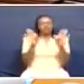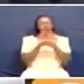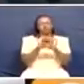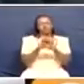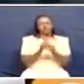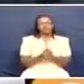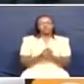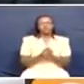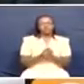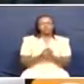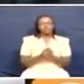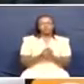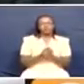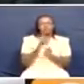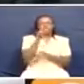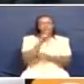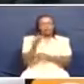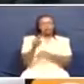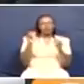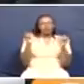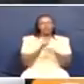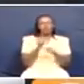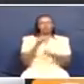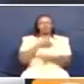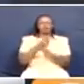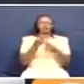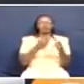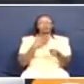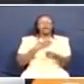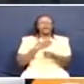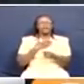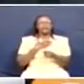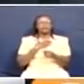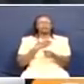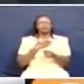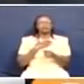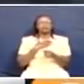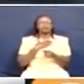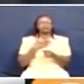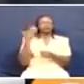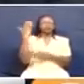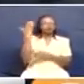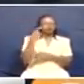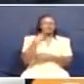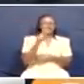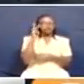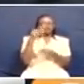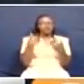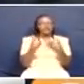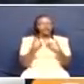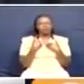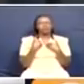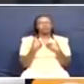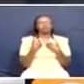Hence, counsel cannot benefit from my arguments to say that there will be prejudice.